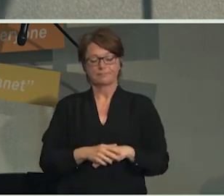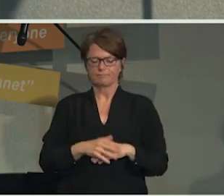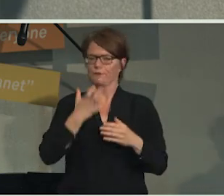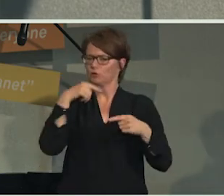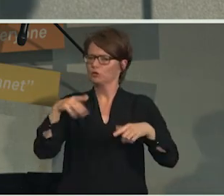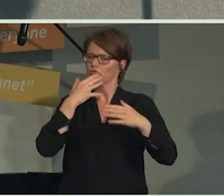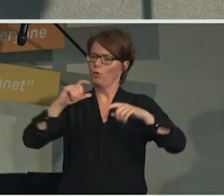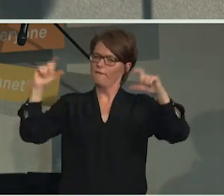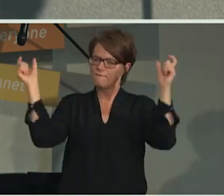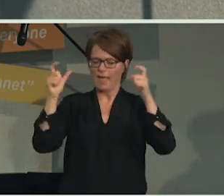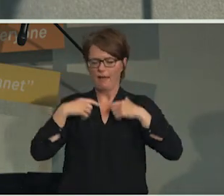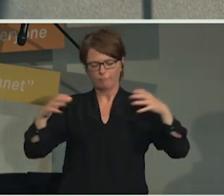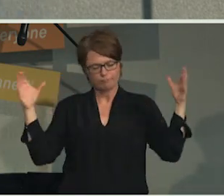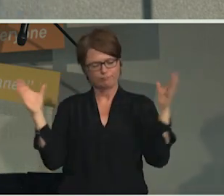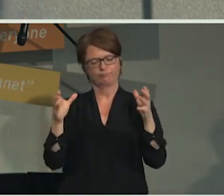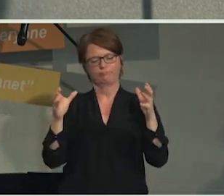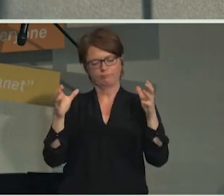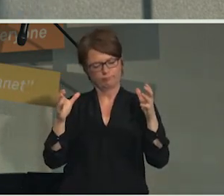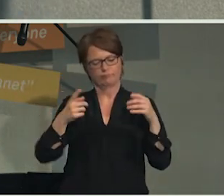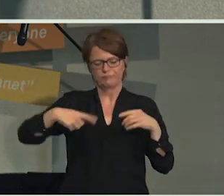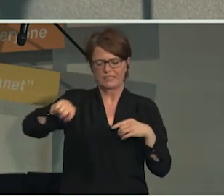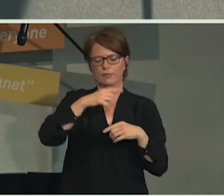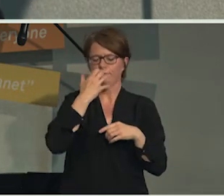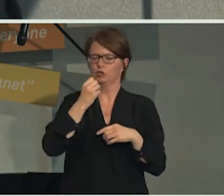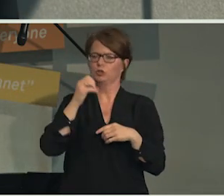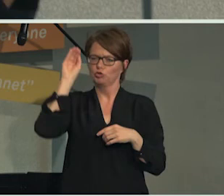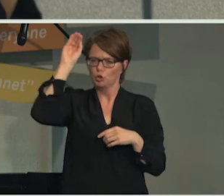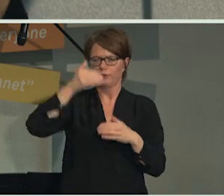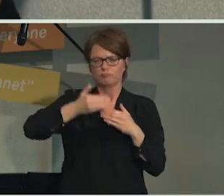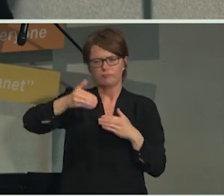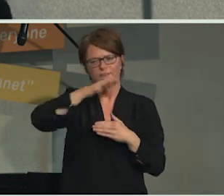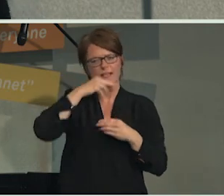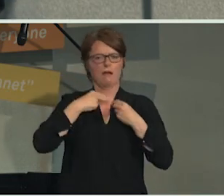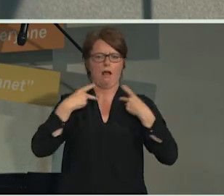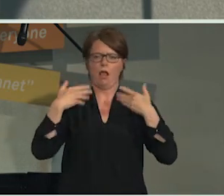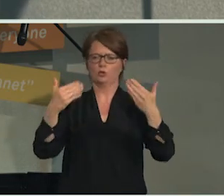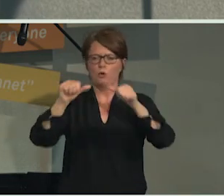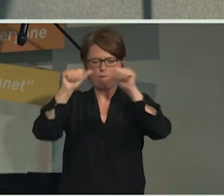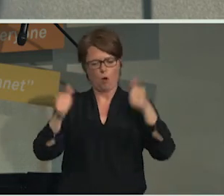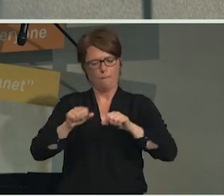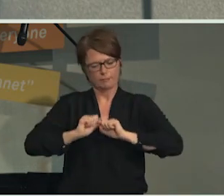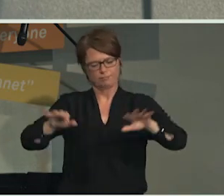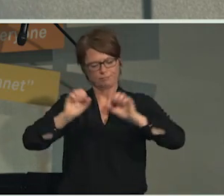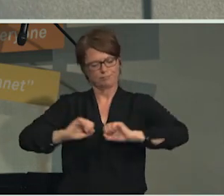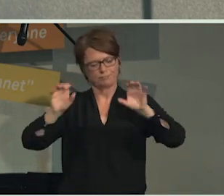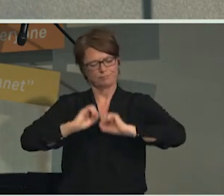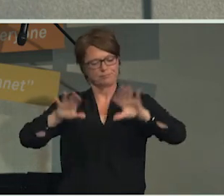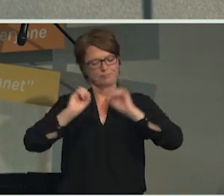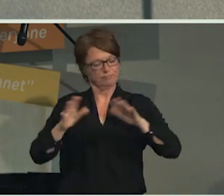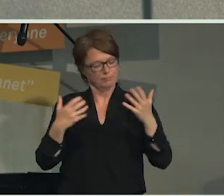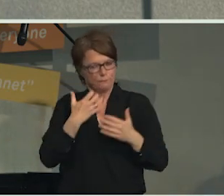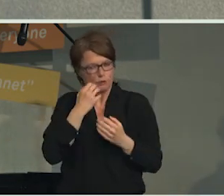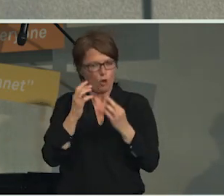and seeing you all here really warms my heart. I see black women. Yes. Yeah. Make some